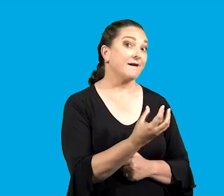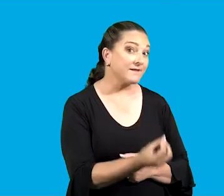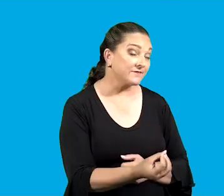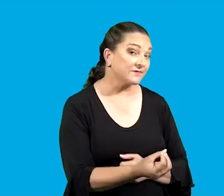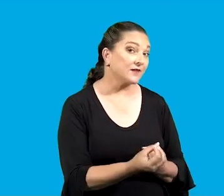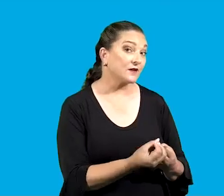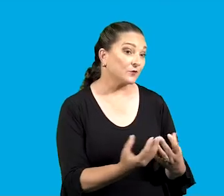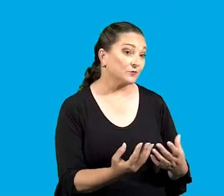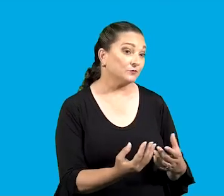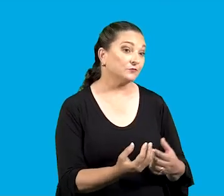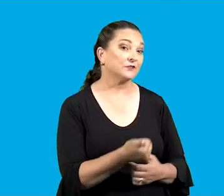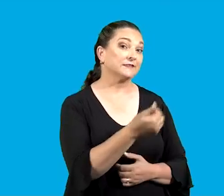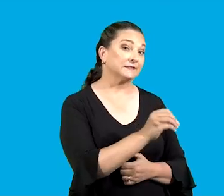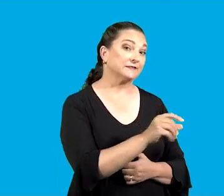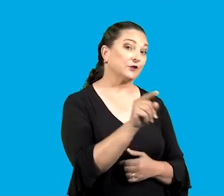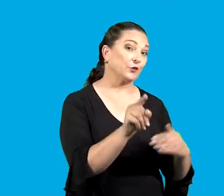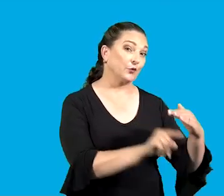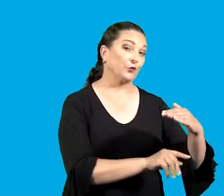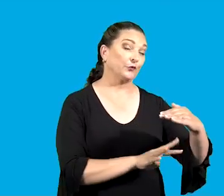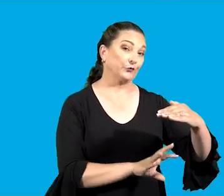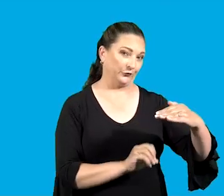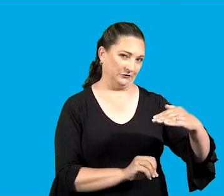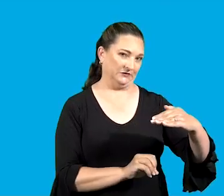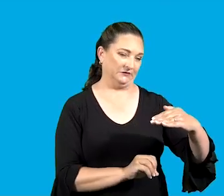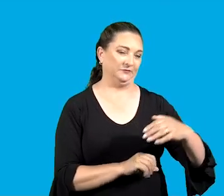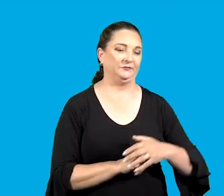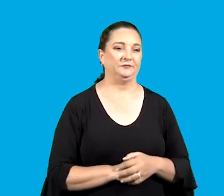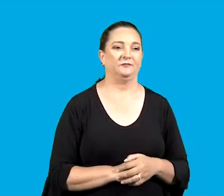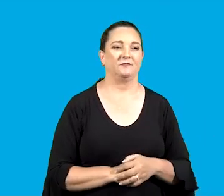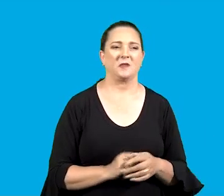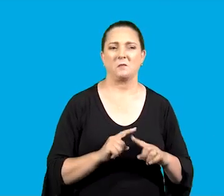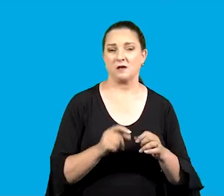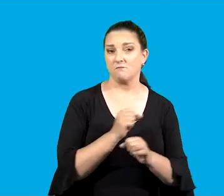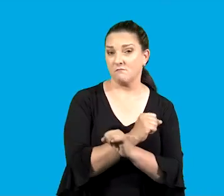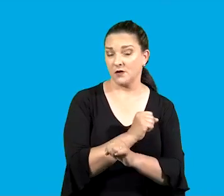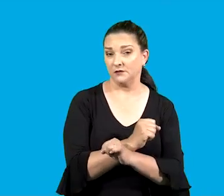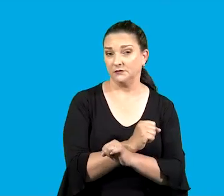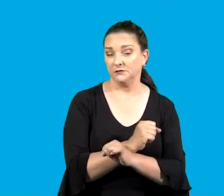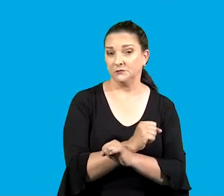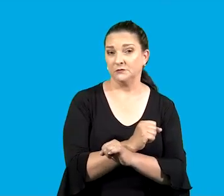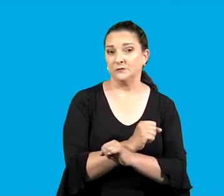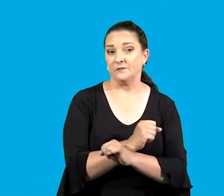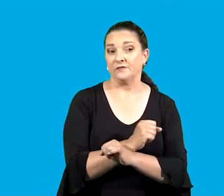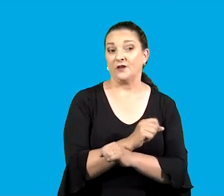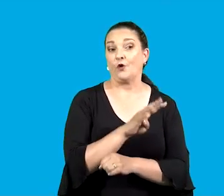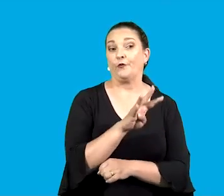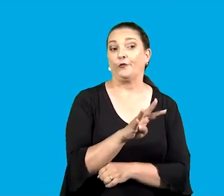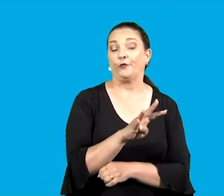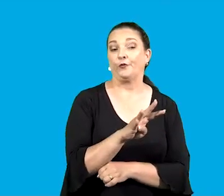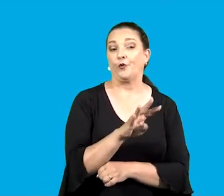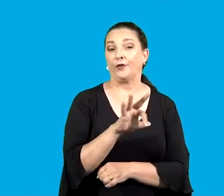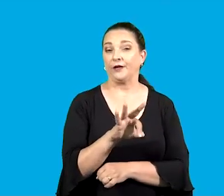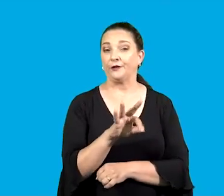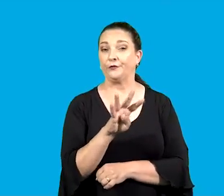I have is 40. 60 over 40, we multiply that by the